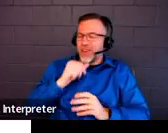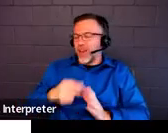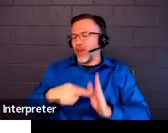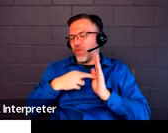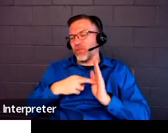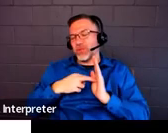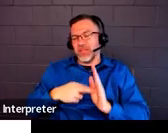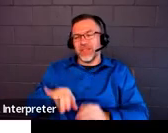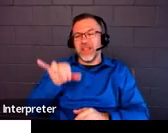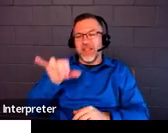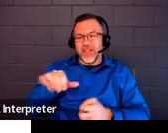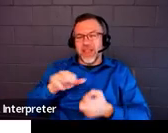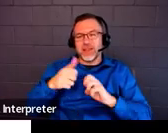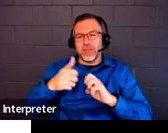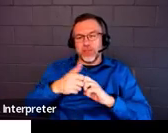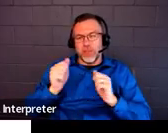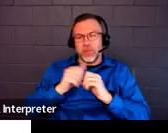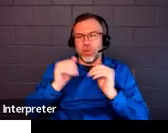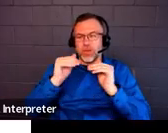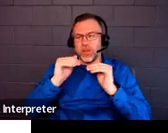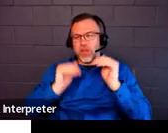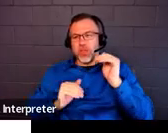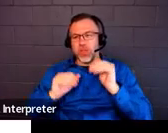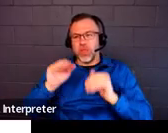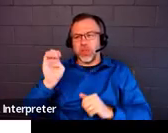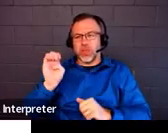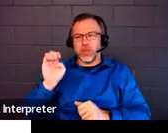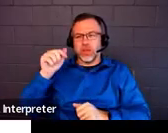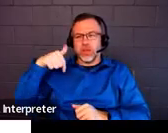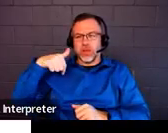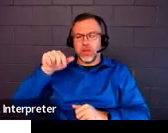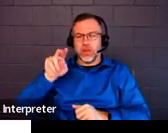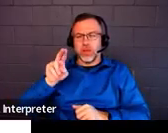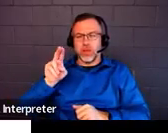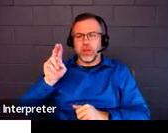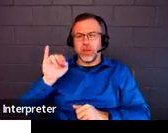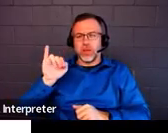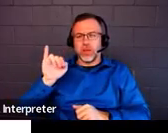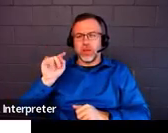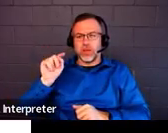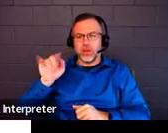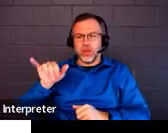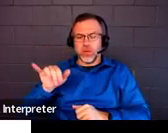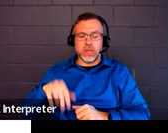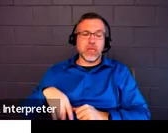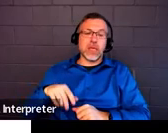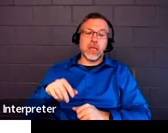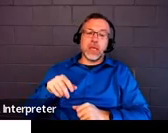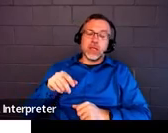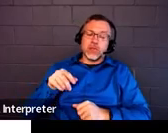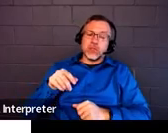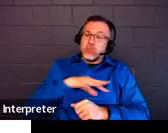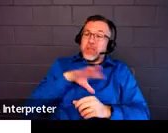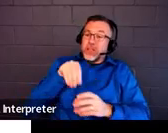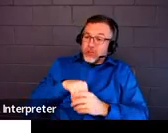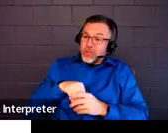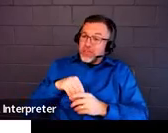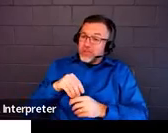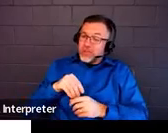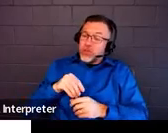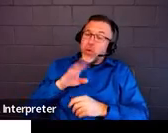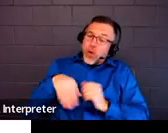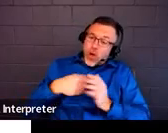issue. All students need to participate in state assessments, including students with the most significant